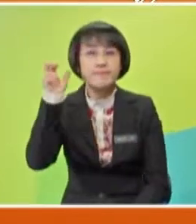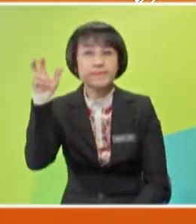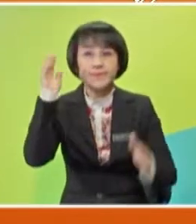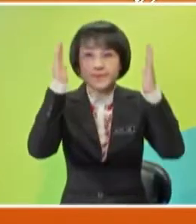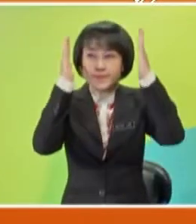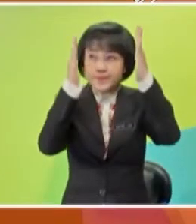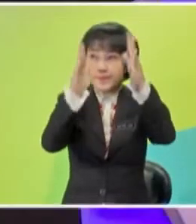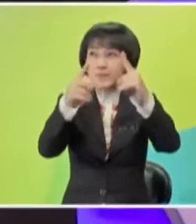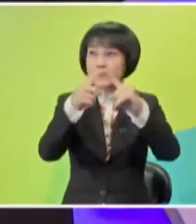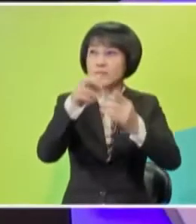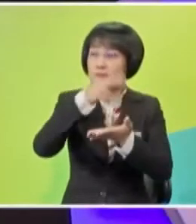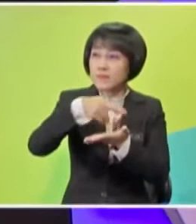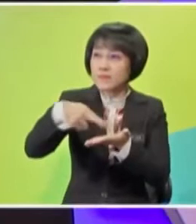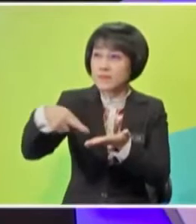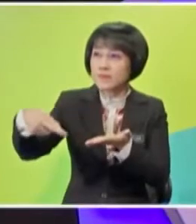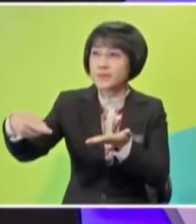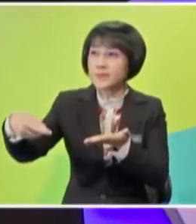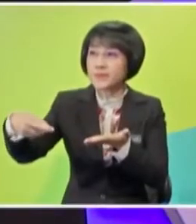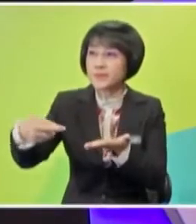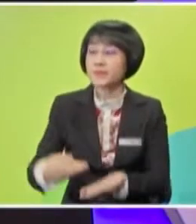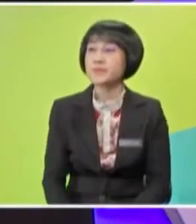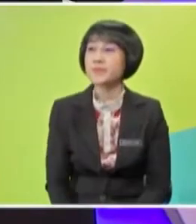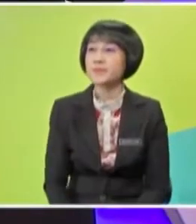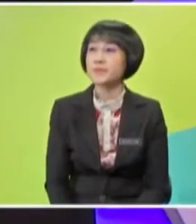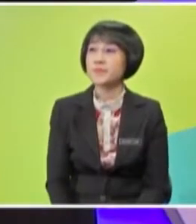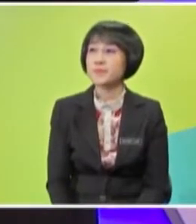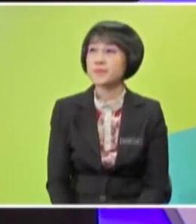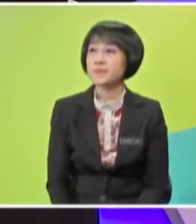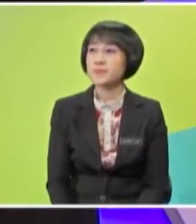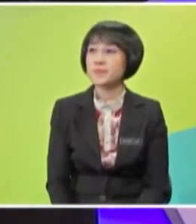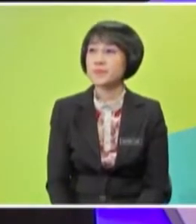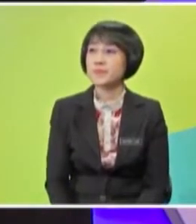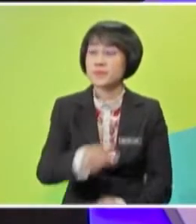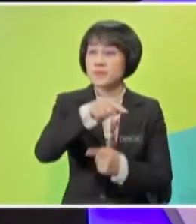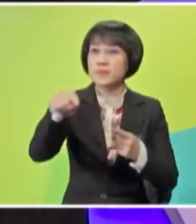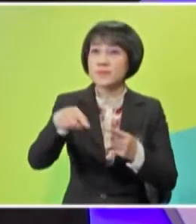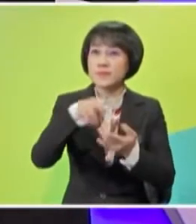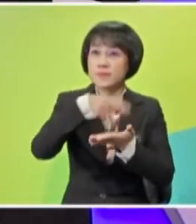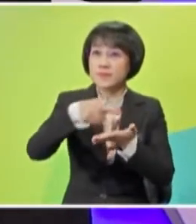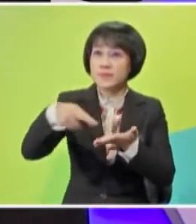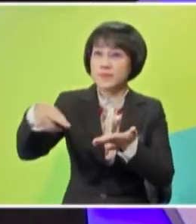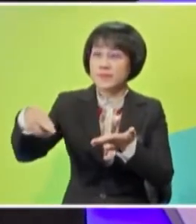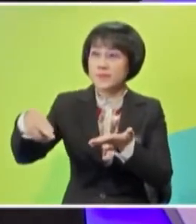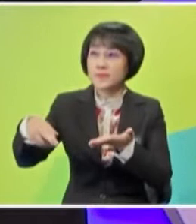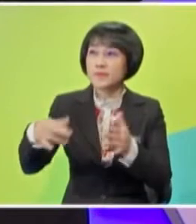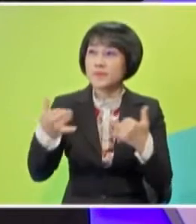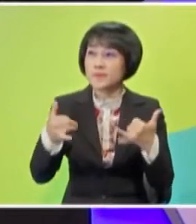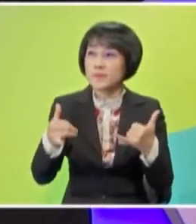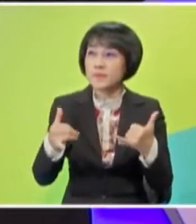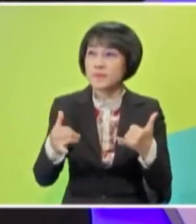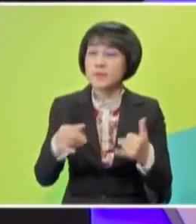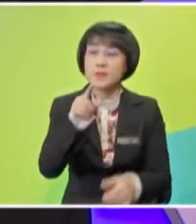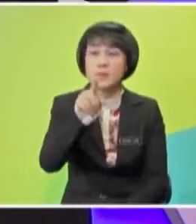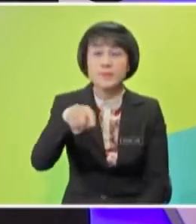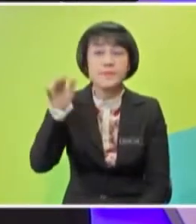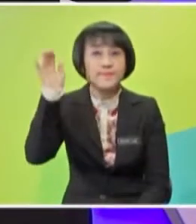the recording. Yeah. Because once the recording played, they are not going to wait for you. Okay.